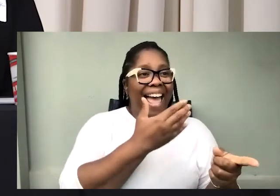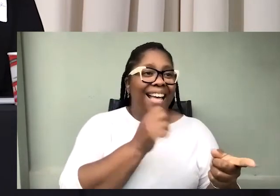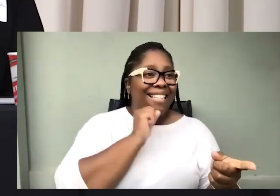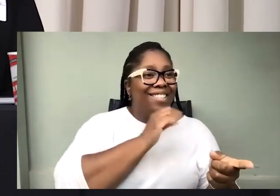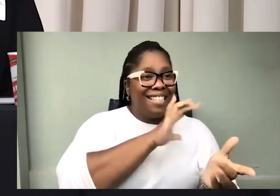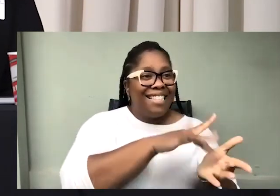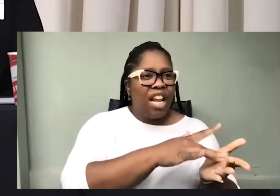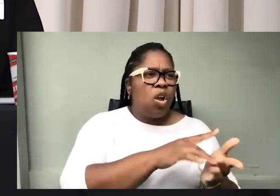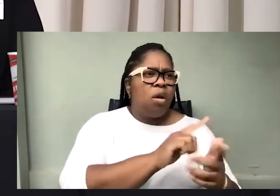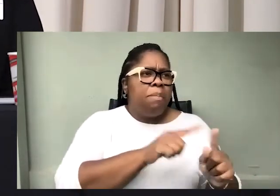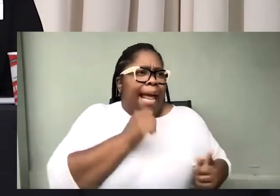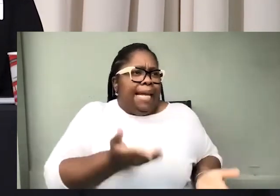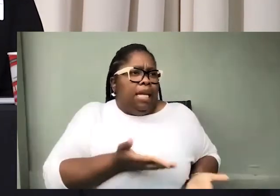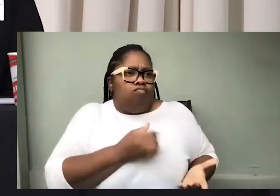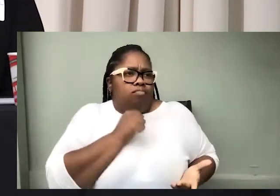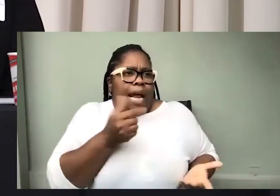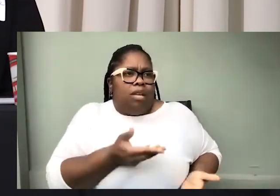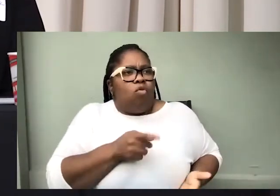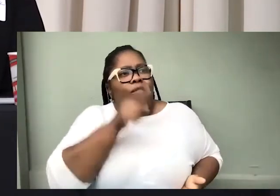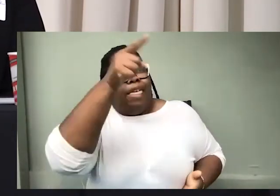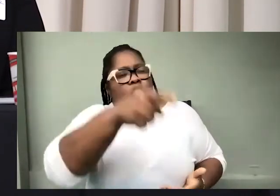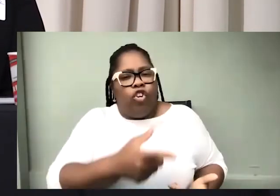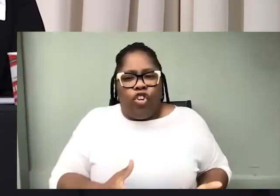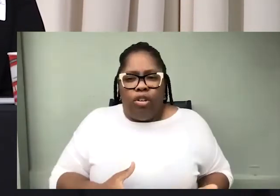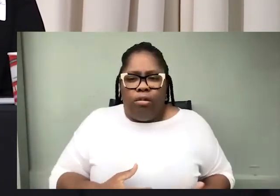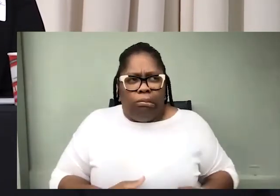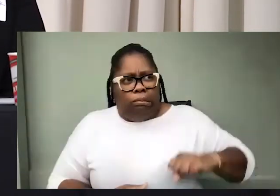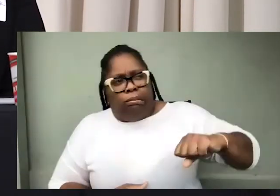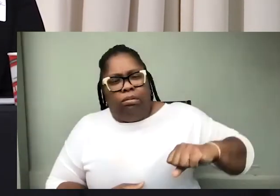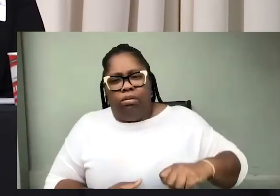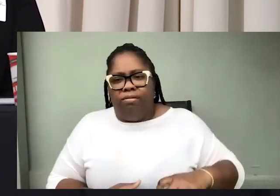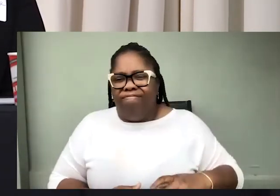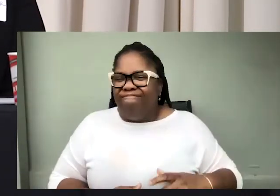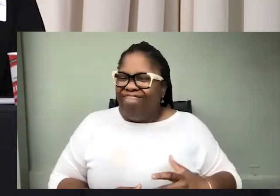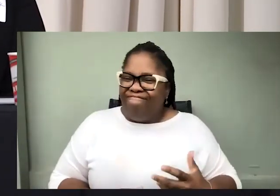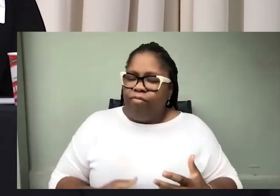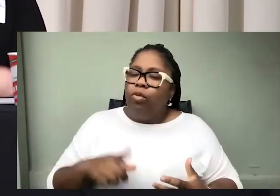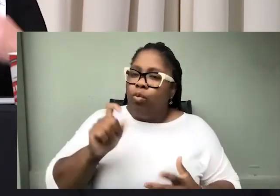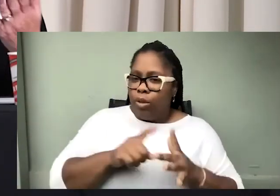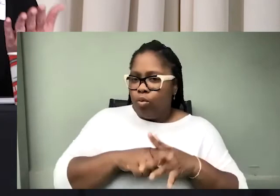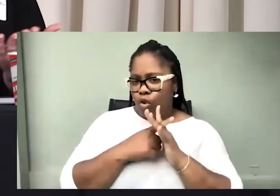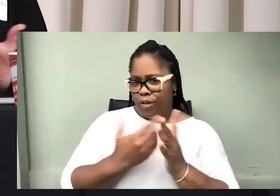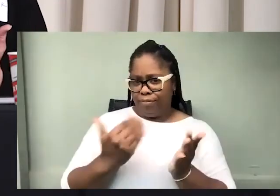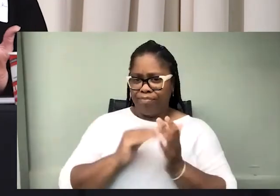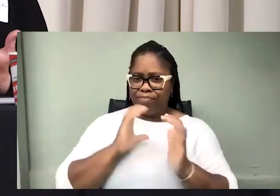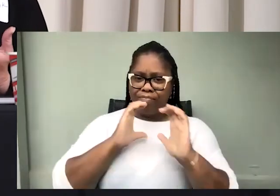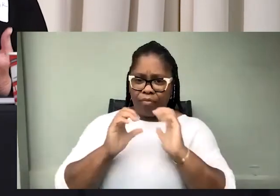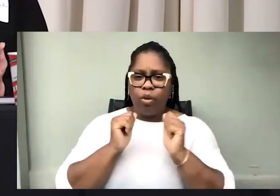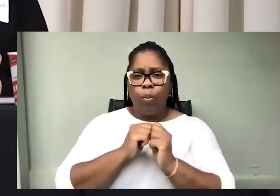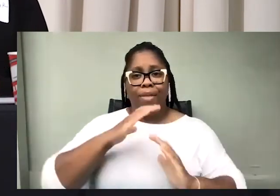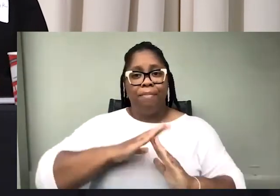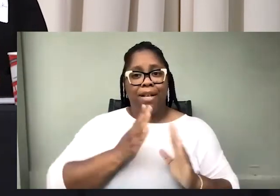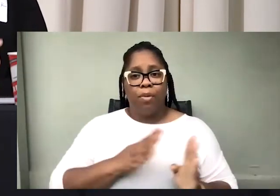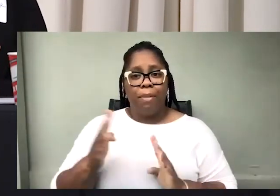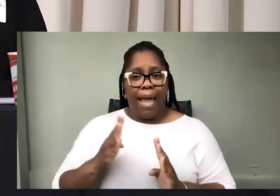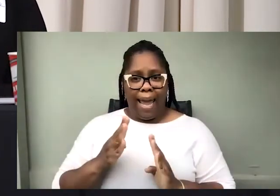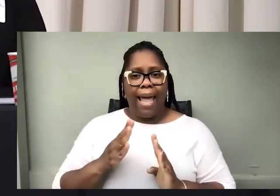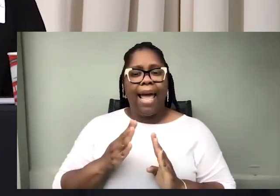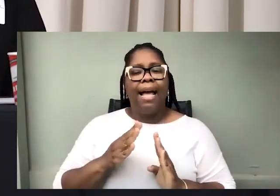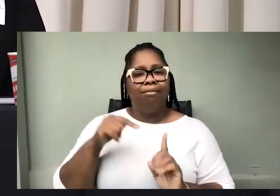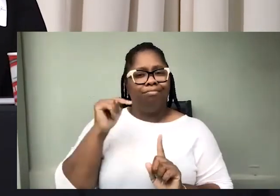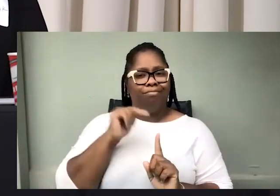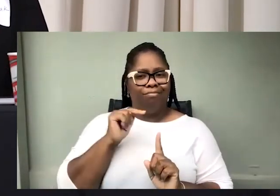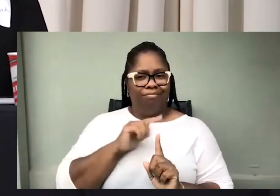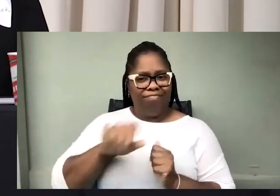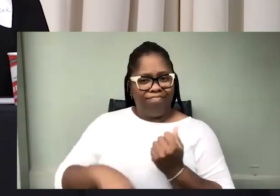or their area. And so we need to reignite those conversations with the master plan in the background as a reason